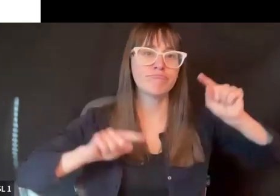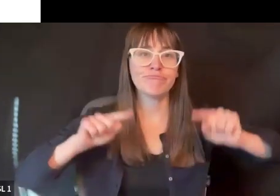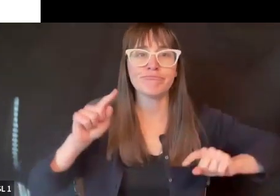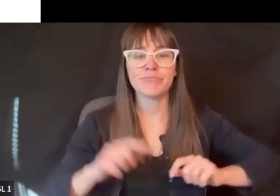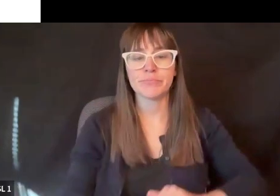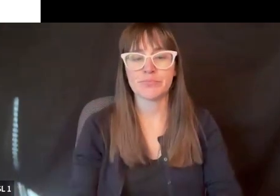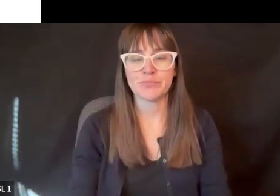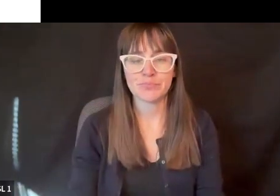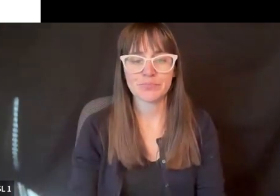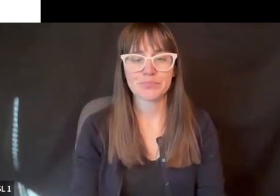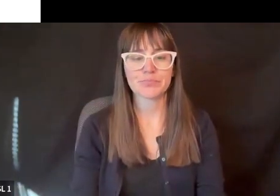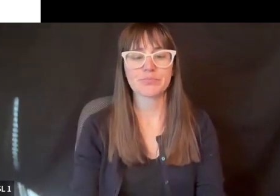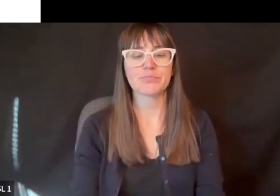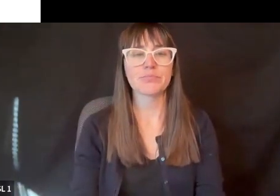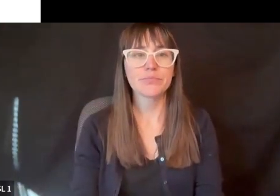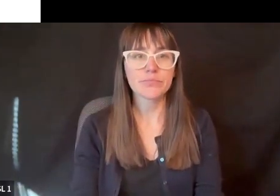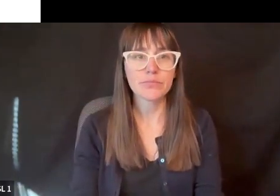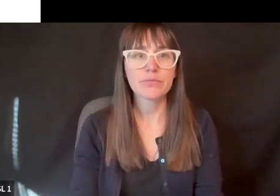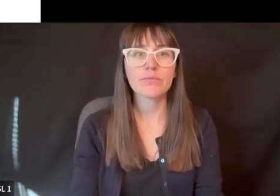Next slide.